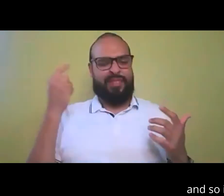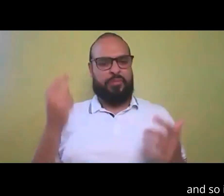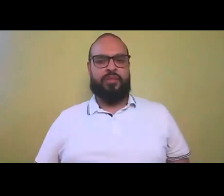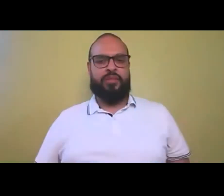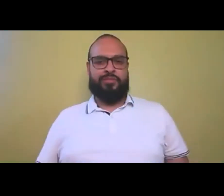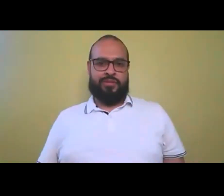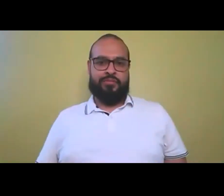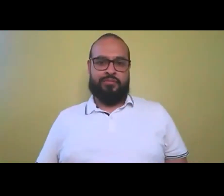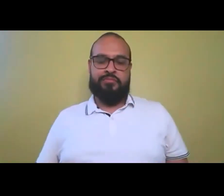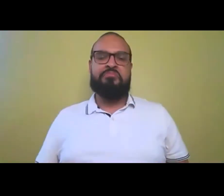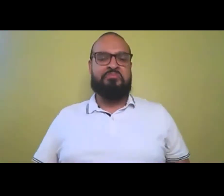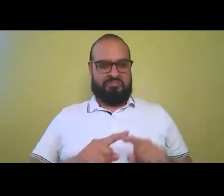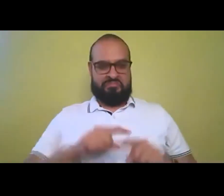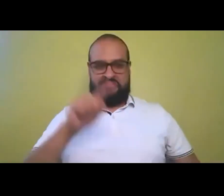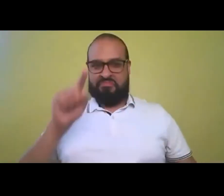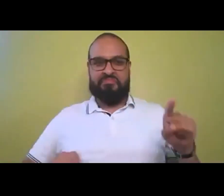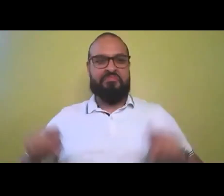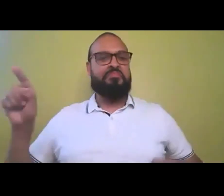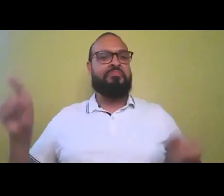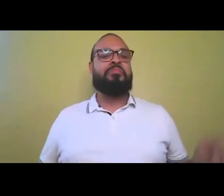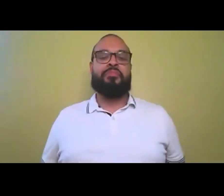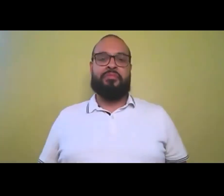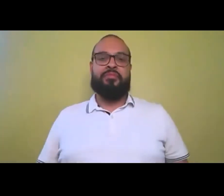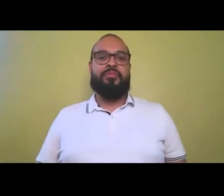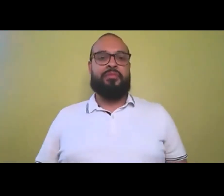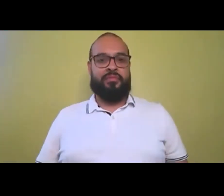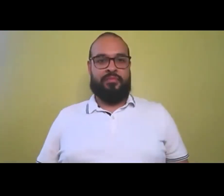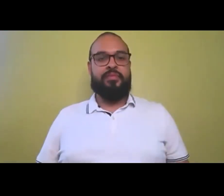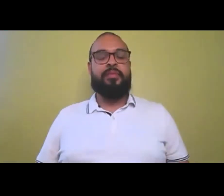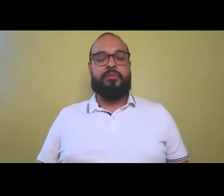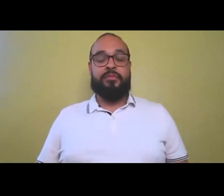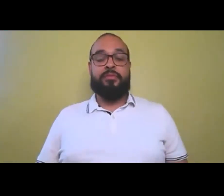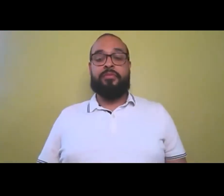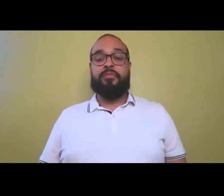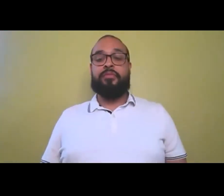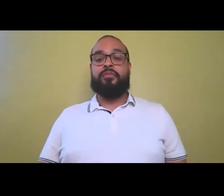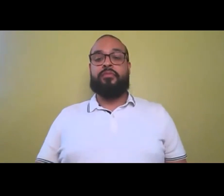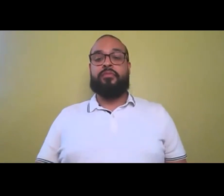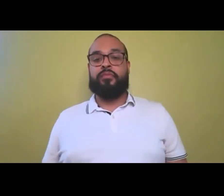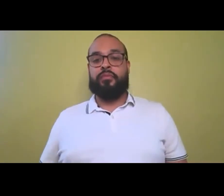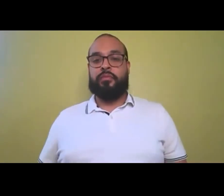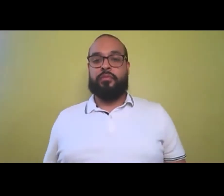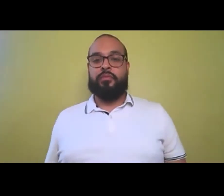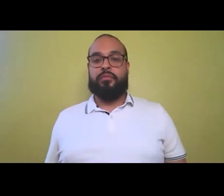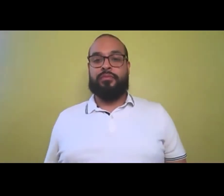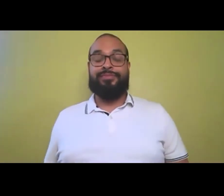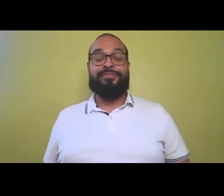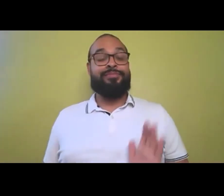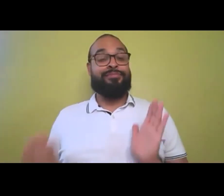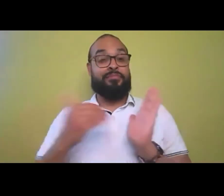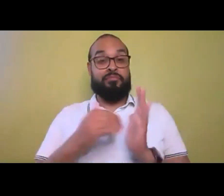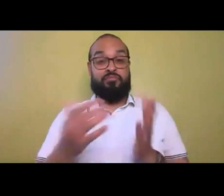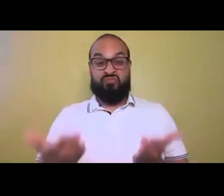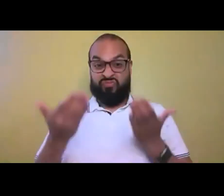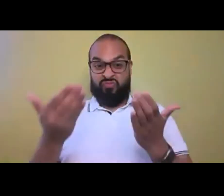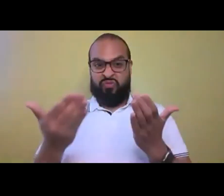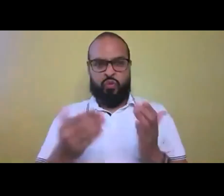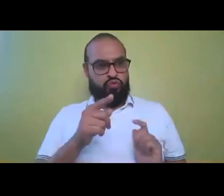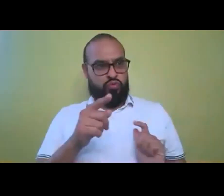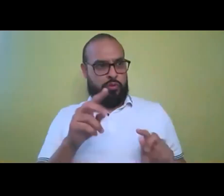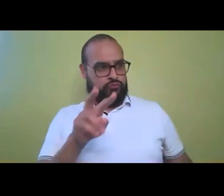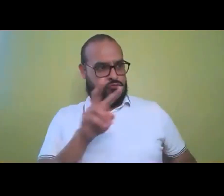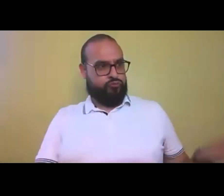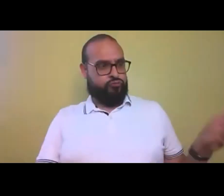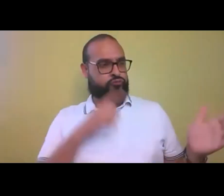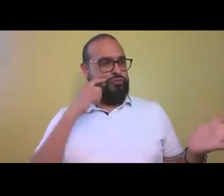can vary. It absolutely varies. So what I would say is, again, be that sensory detective and look at what your child